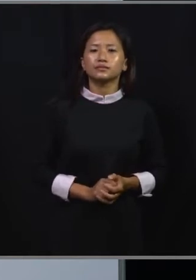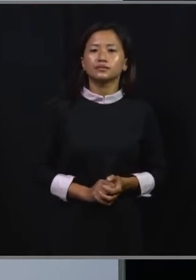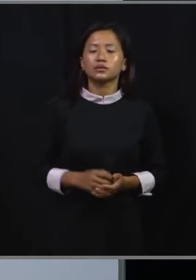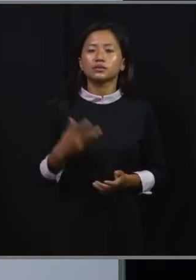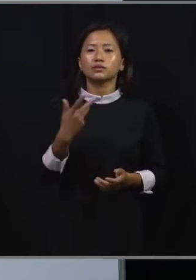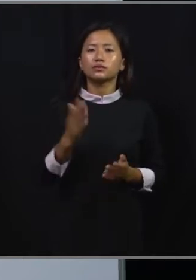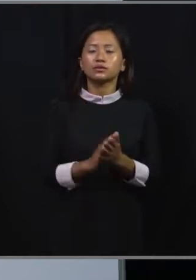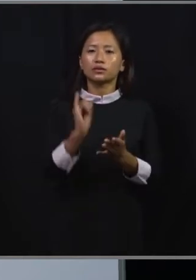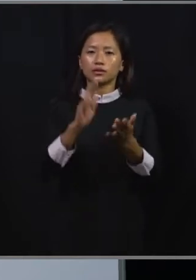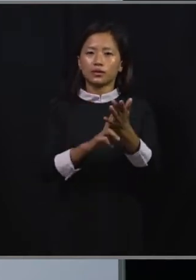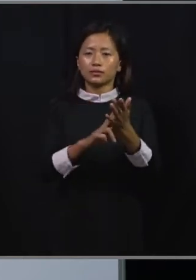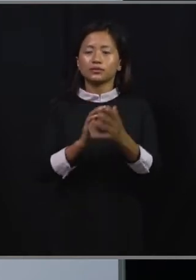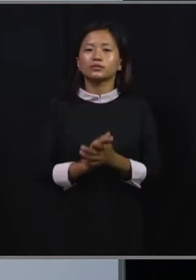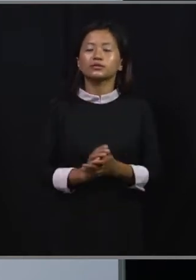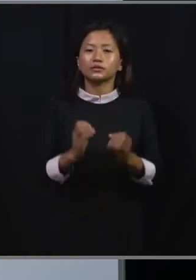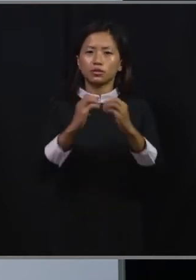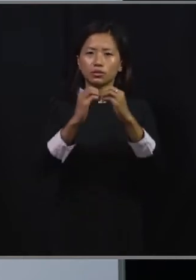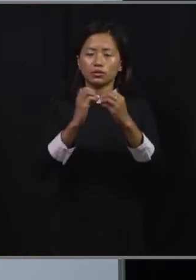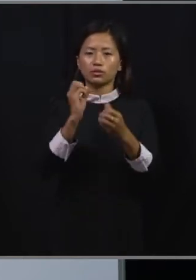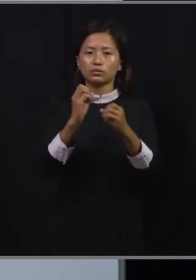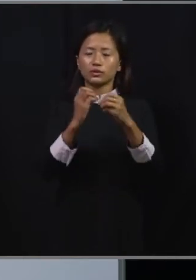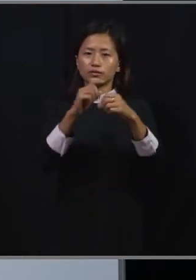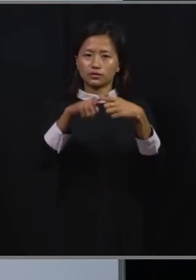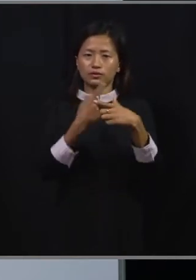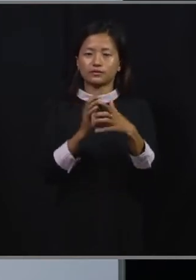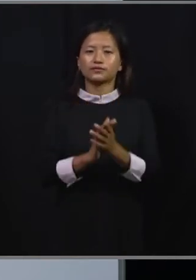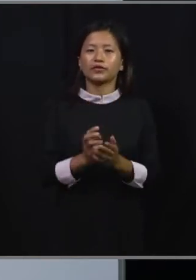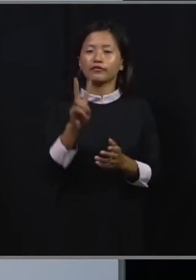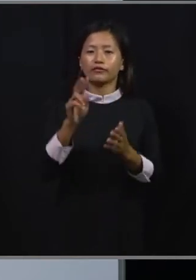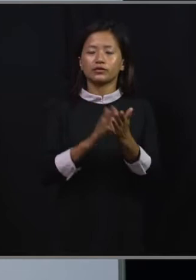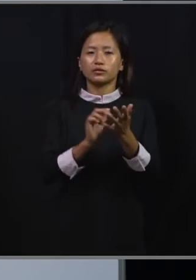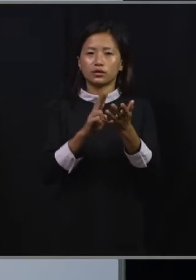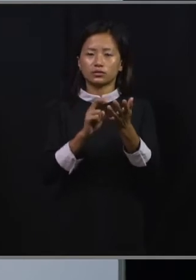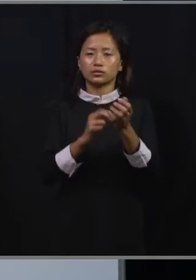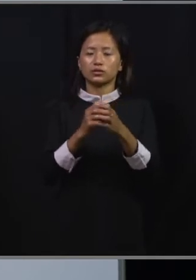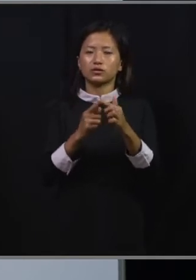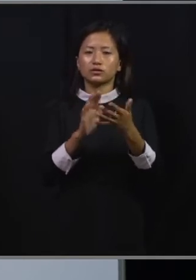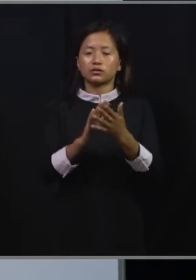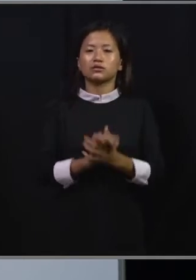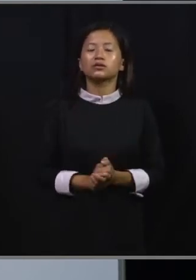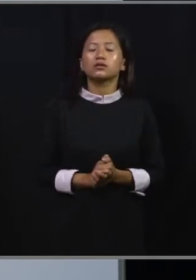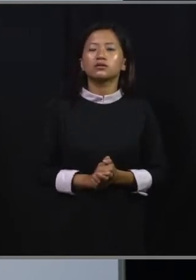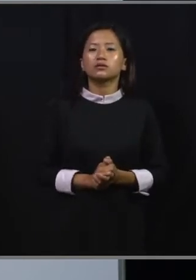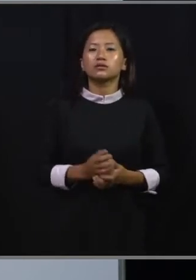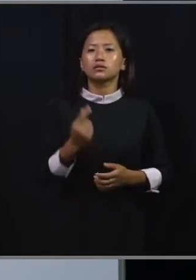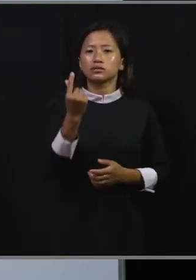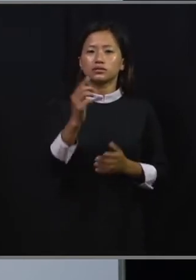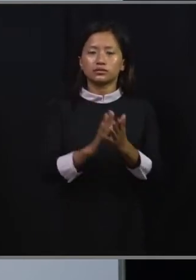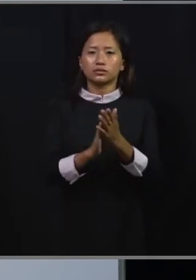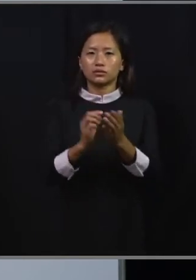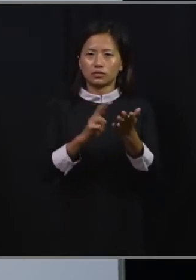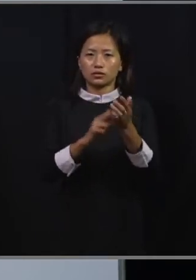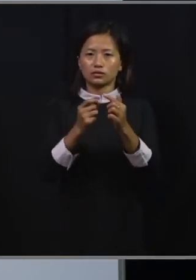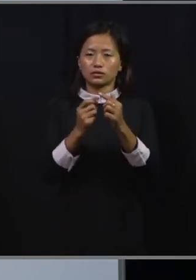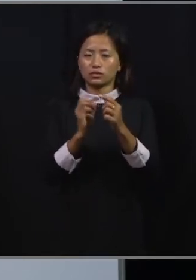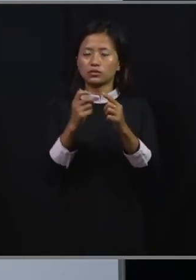what is the image distance for the objective. This is the image A dash B dash. So V naught represents the image distance and U naught represents the